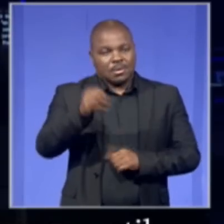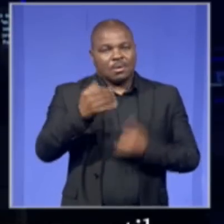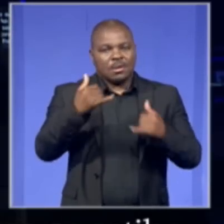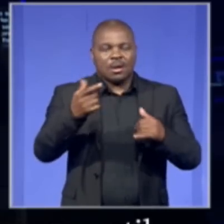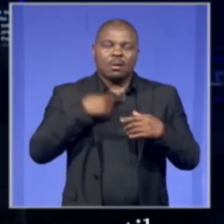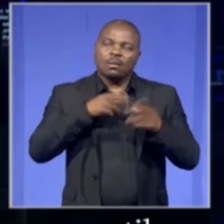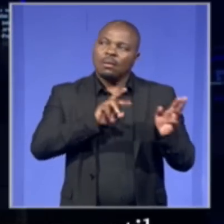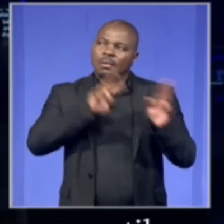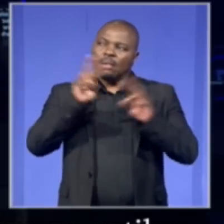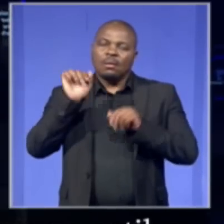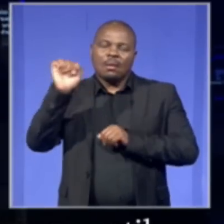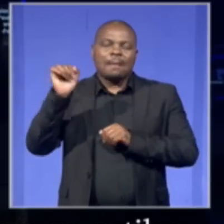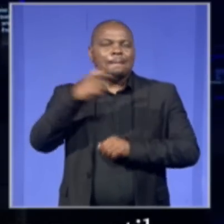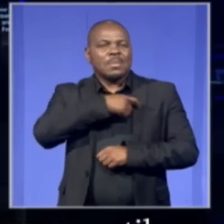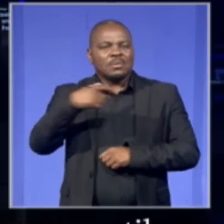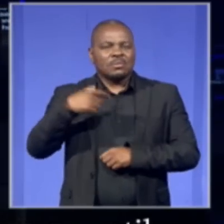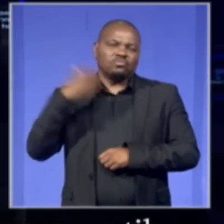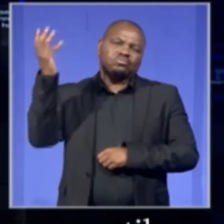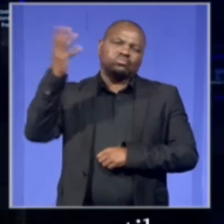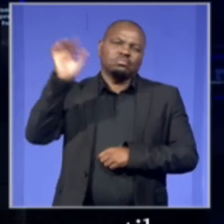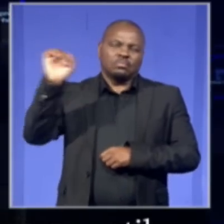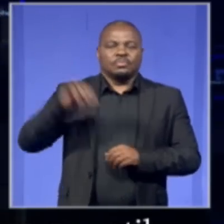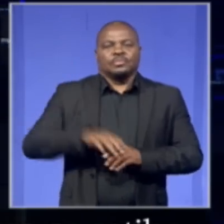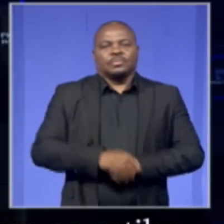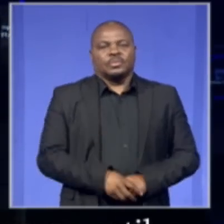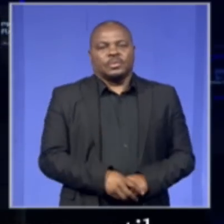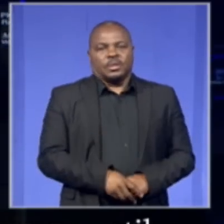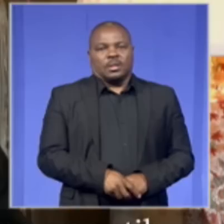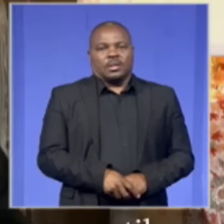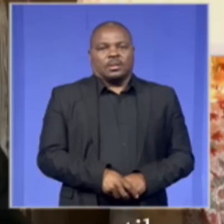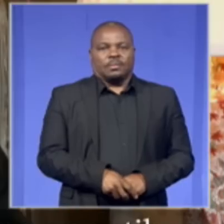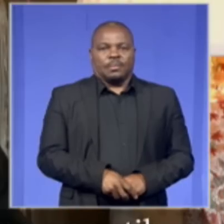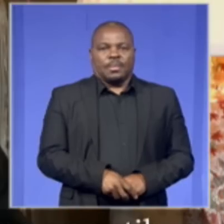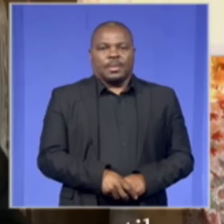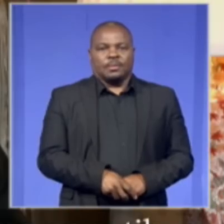fetela molaetseng ona wa mopresidente Ramaphosa.